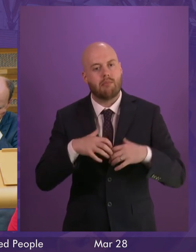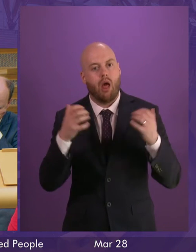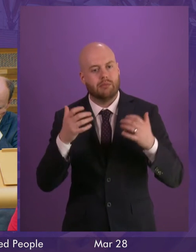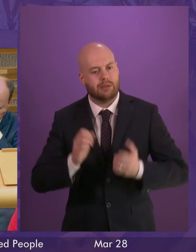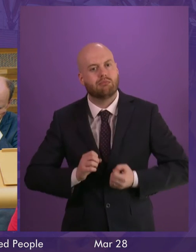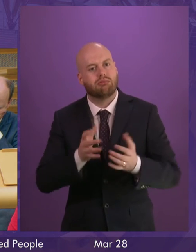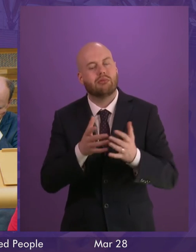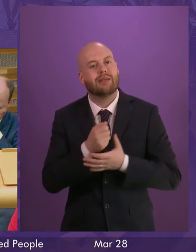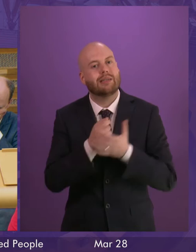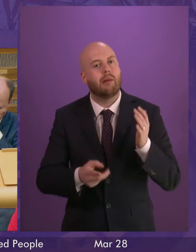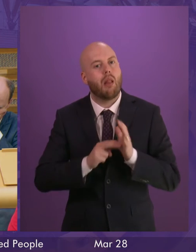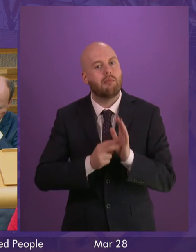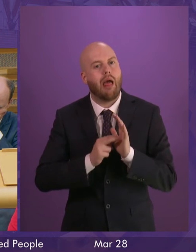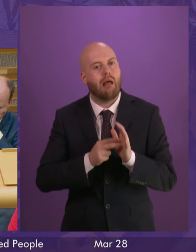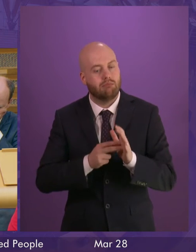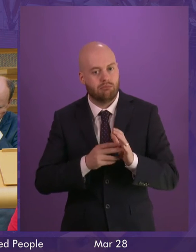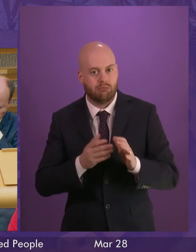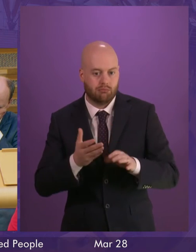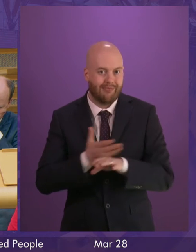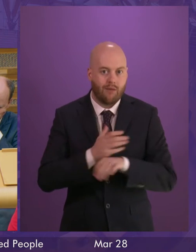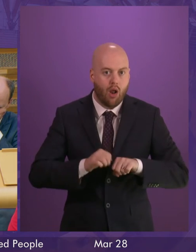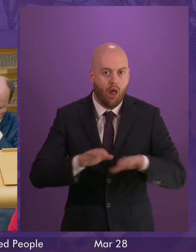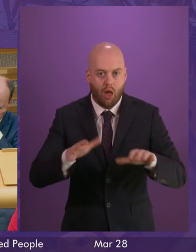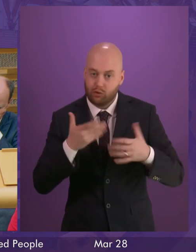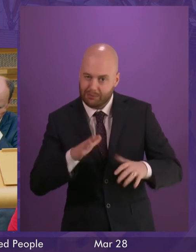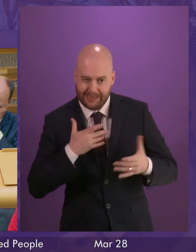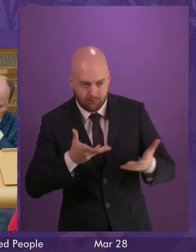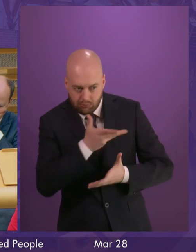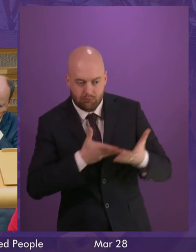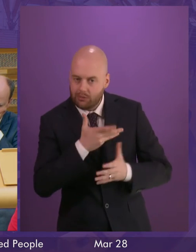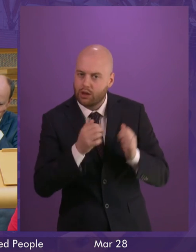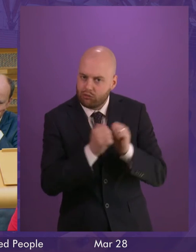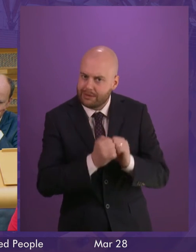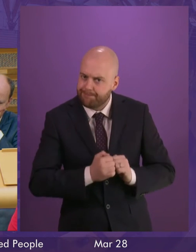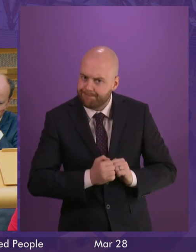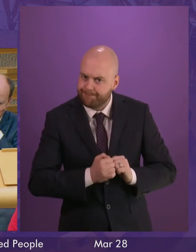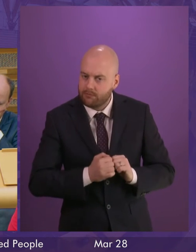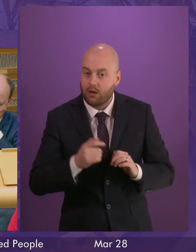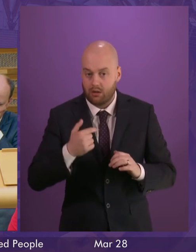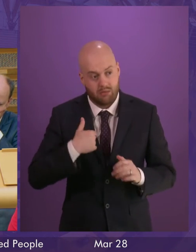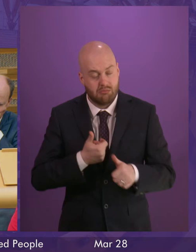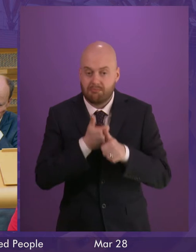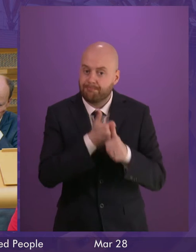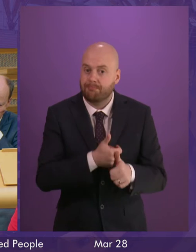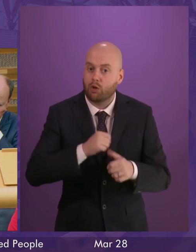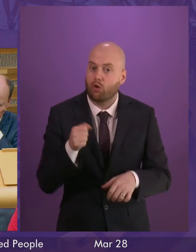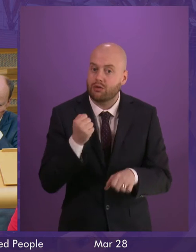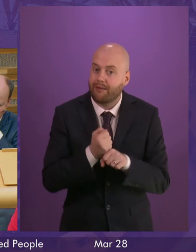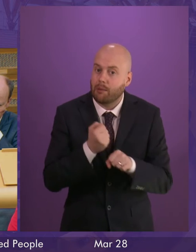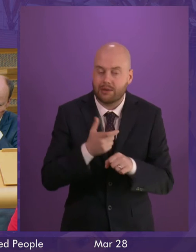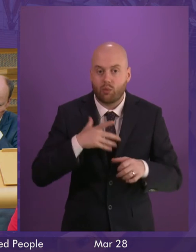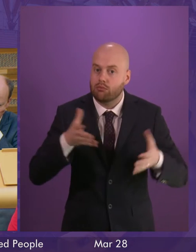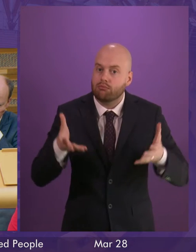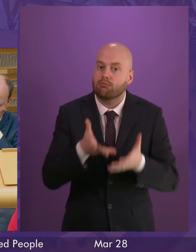agree with the Scottish Government's stated ambitions for it. Like the Scottish Government, we want support services that promote